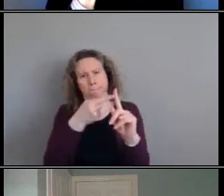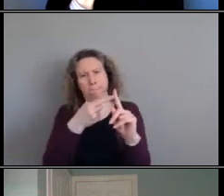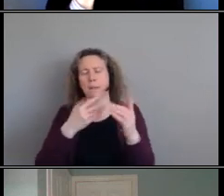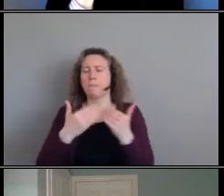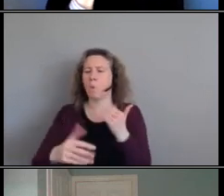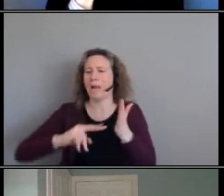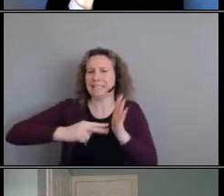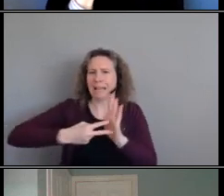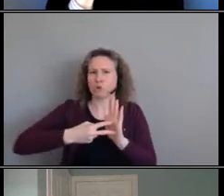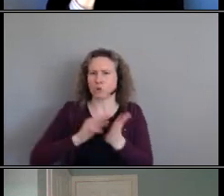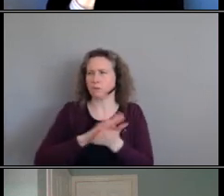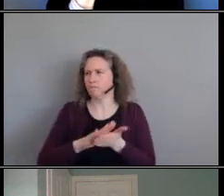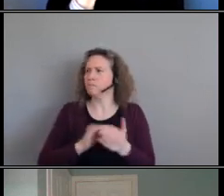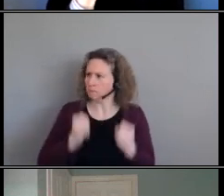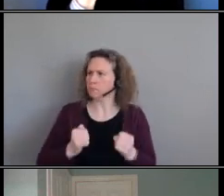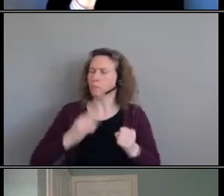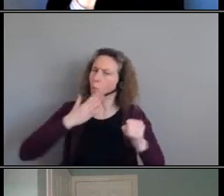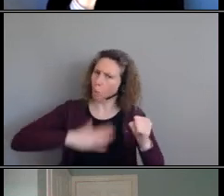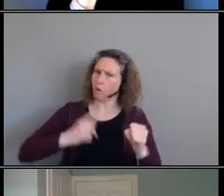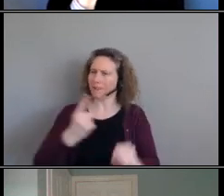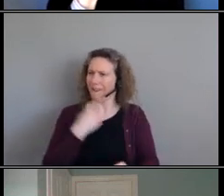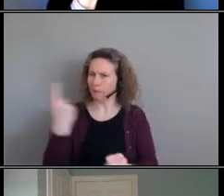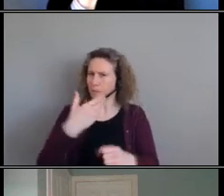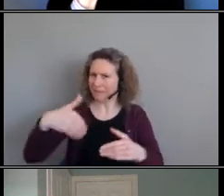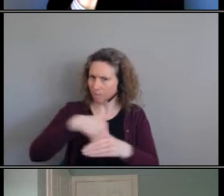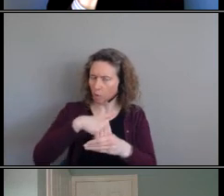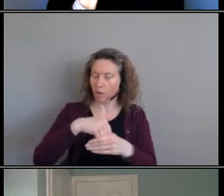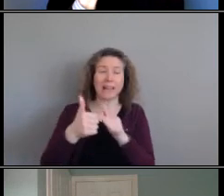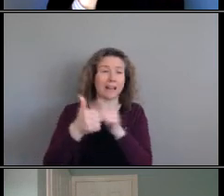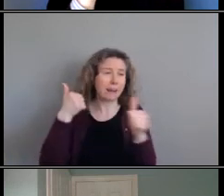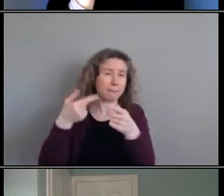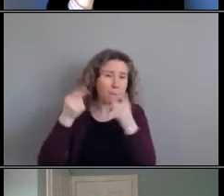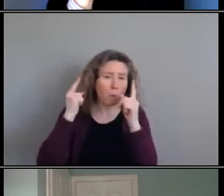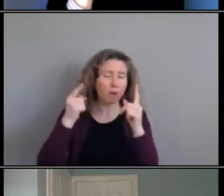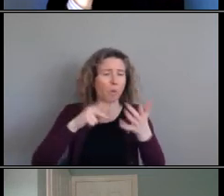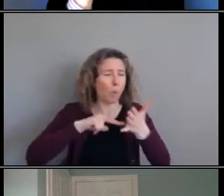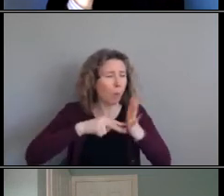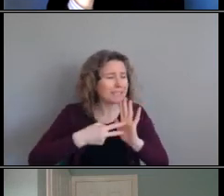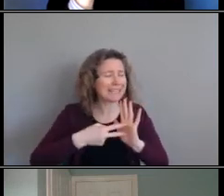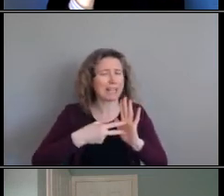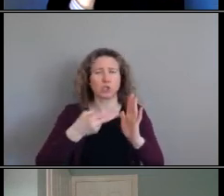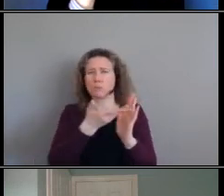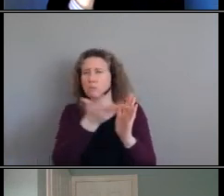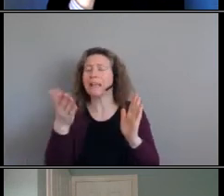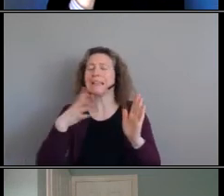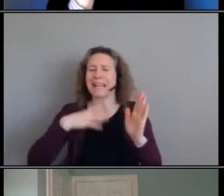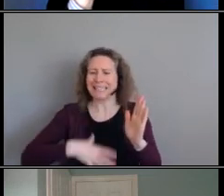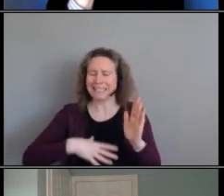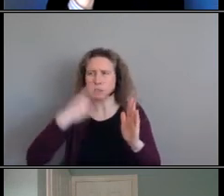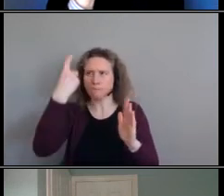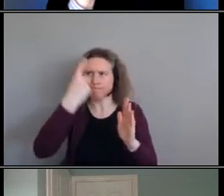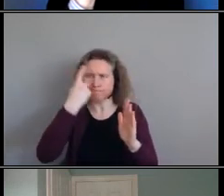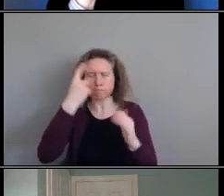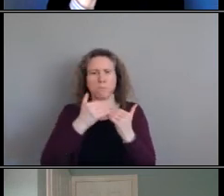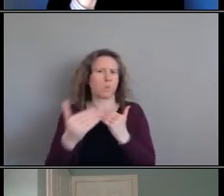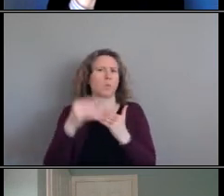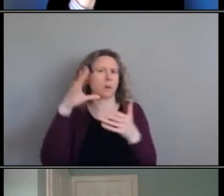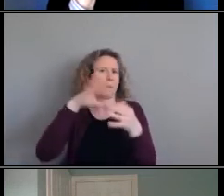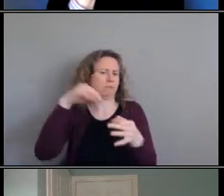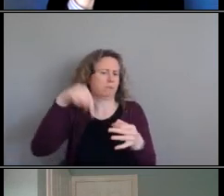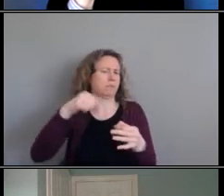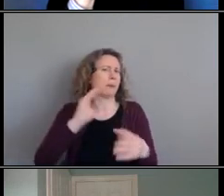I think that you know, employers, organisations, companies, etc., need to pay more attention to belonging. And one of